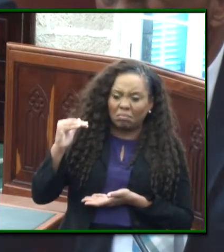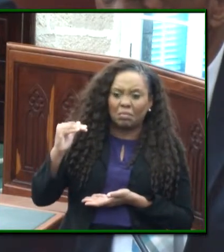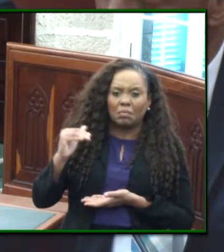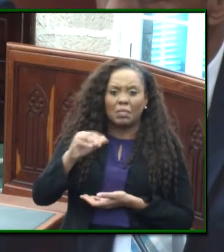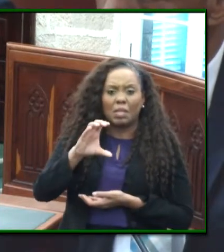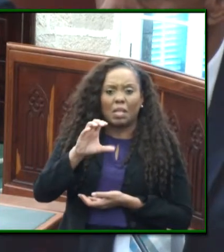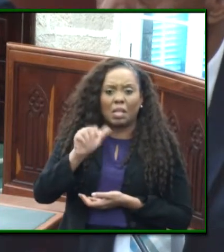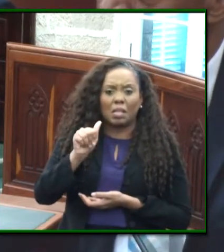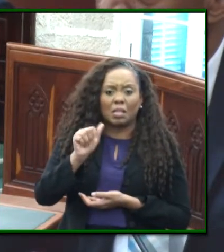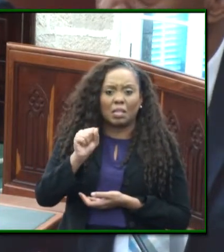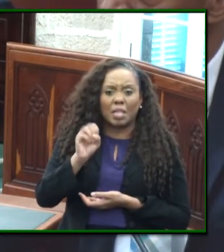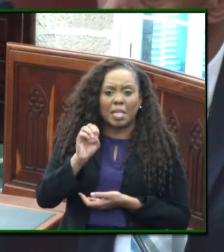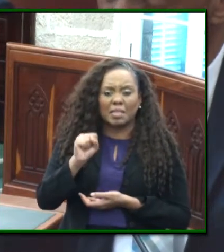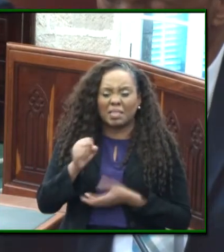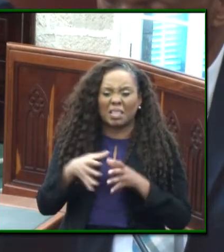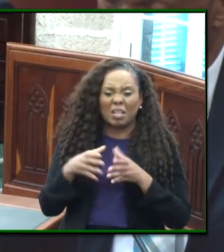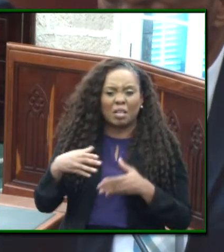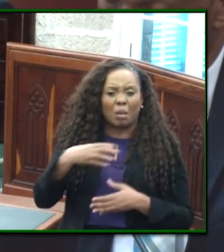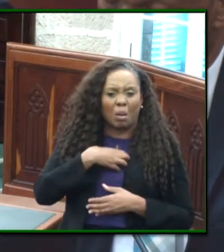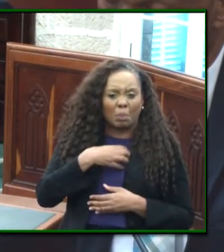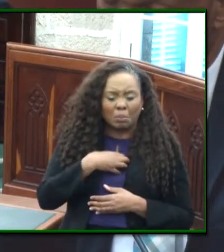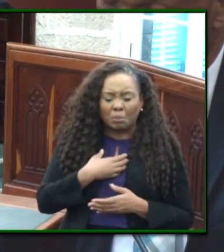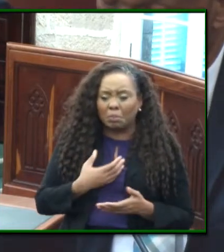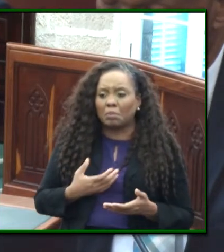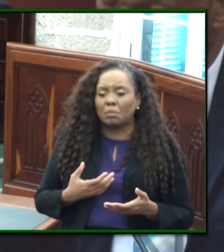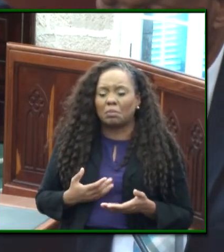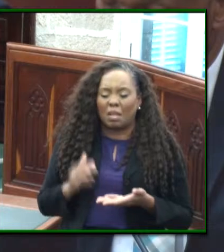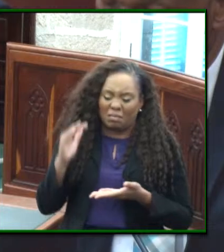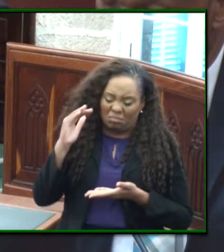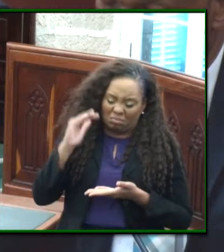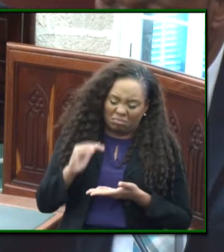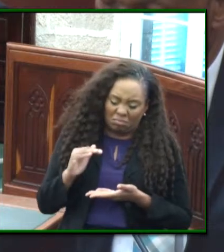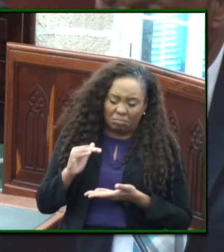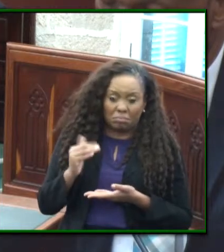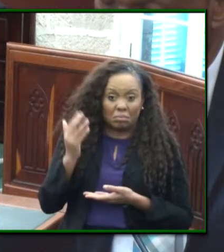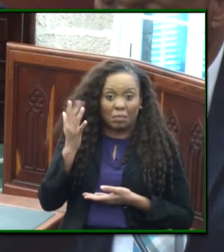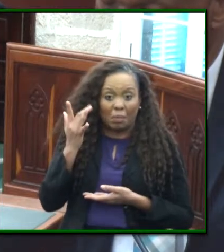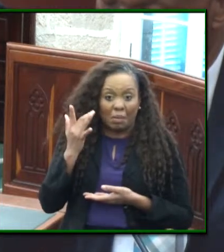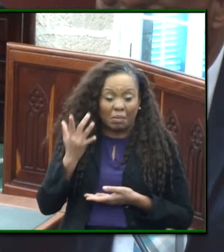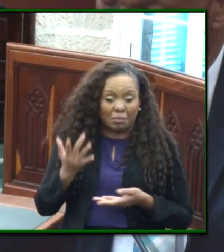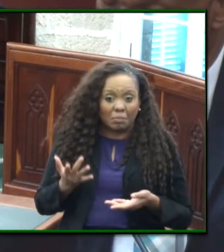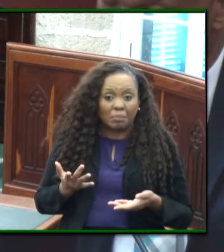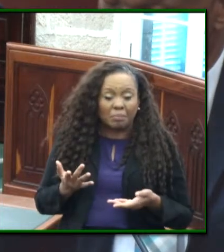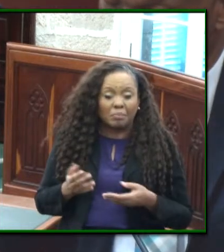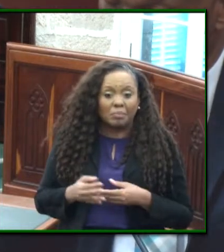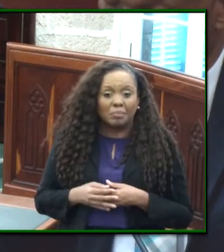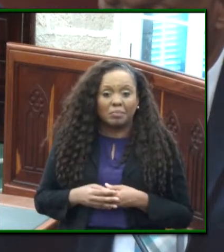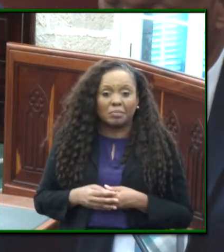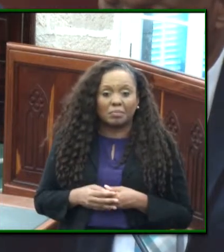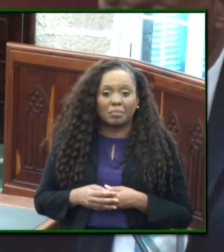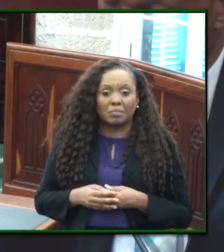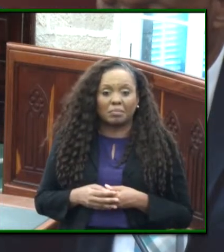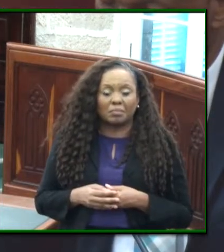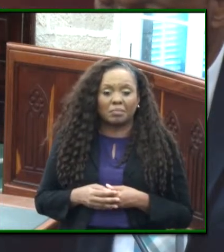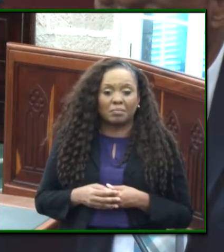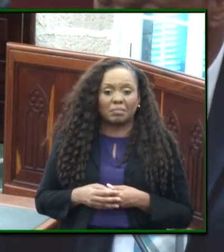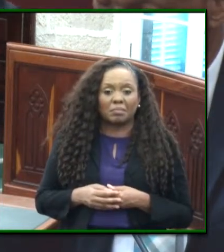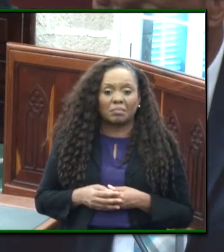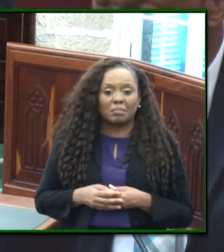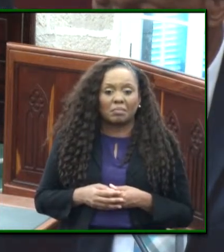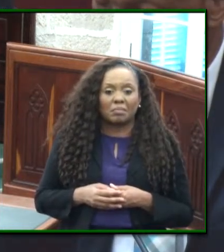have a very small backlog, and that is in part because in the